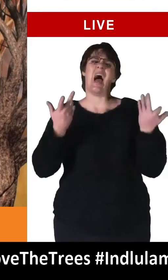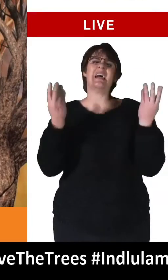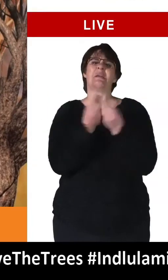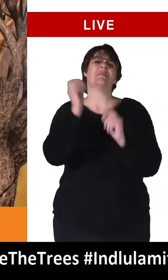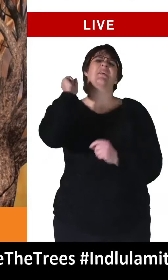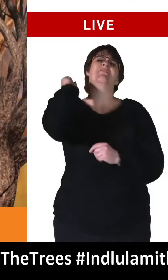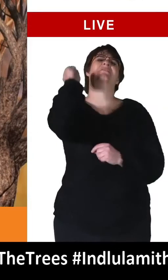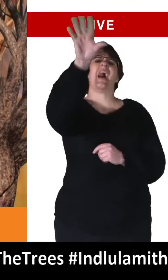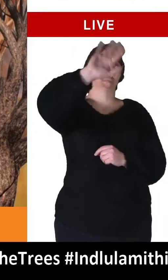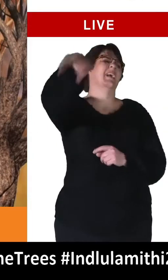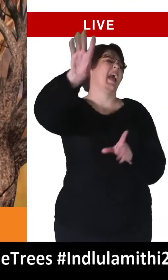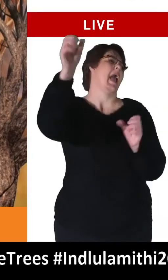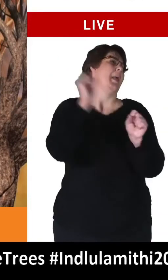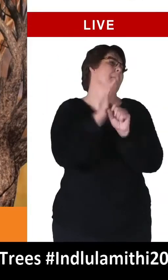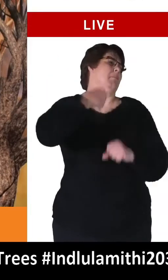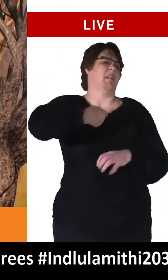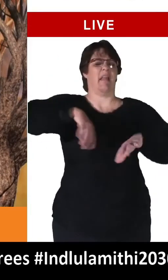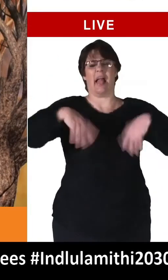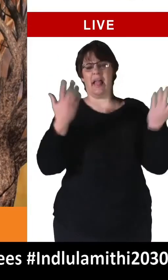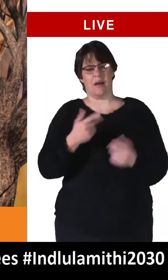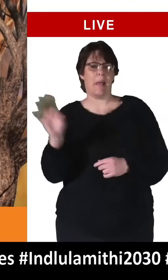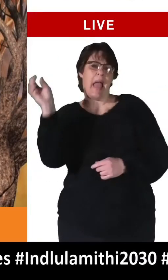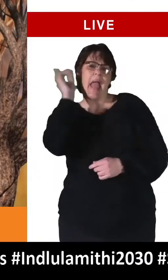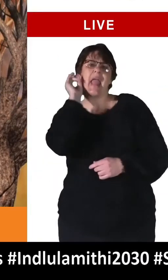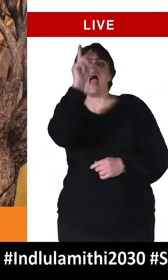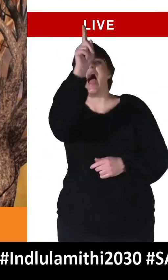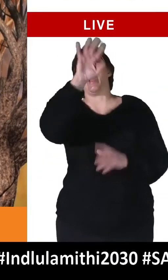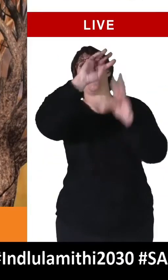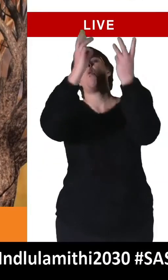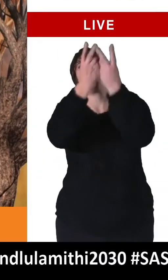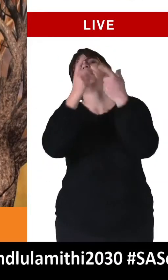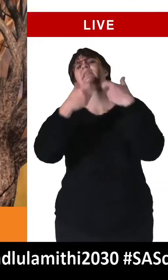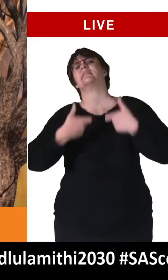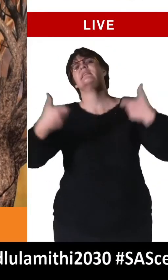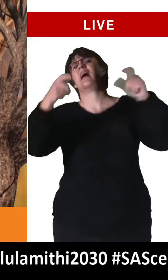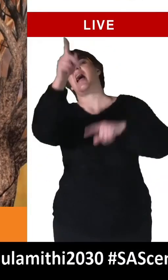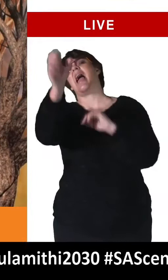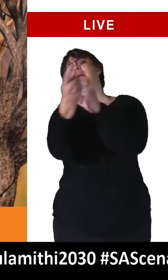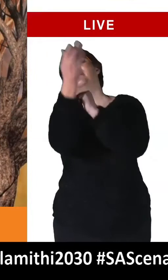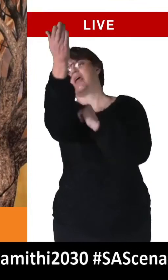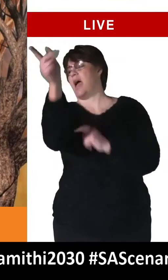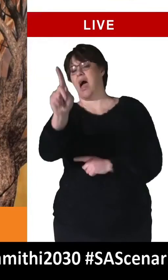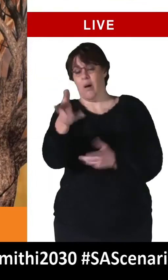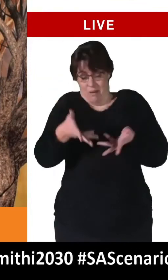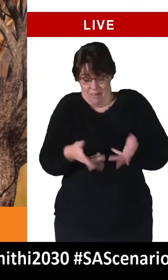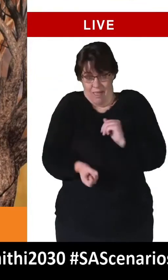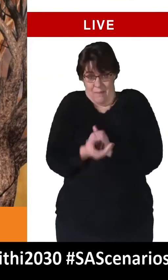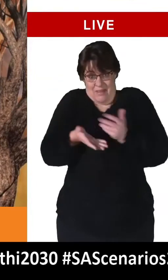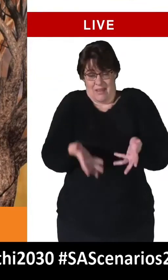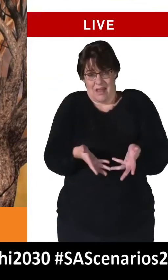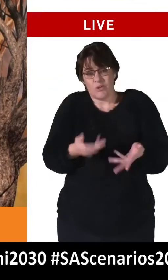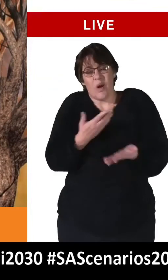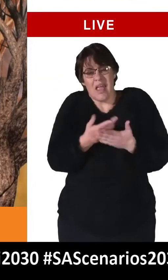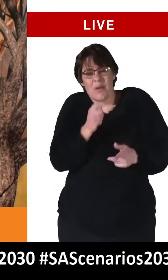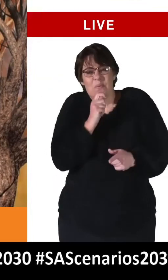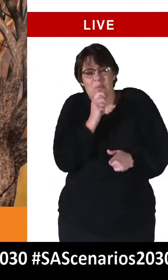remote. This is no longer something you hear in the global summits. So we can use the